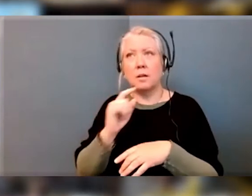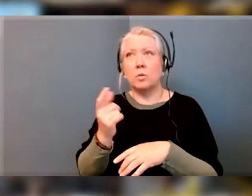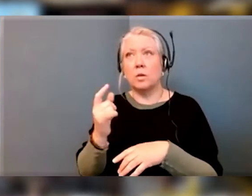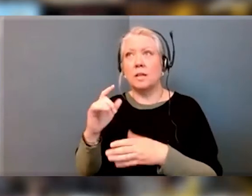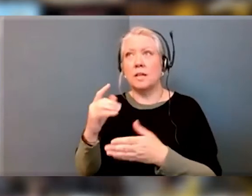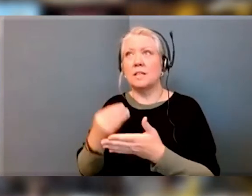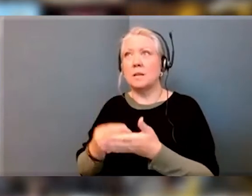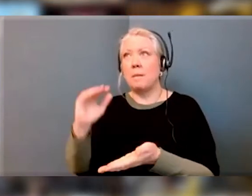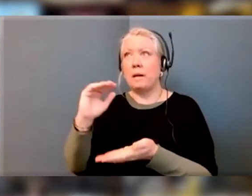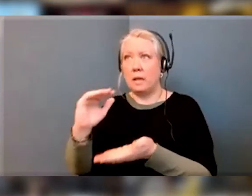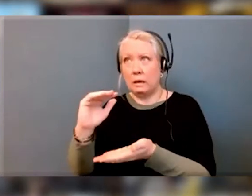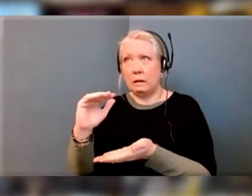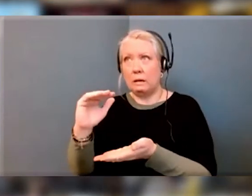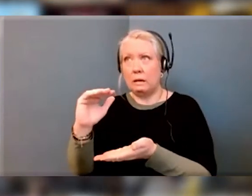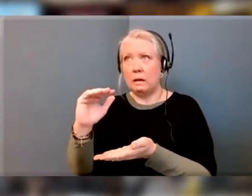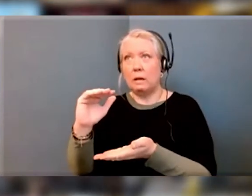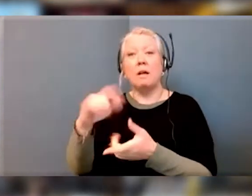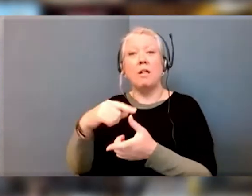over time.